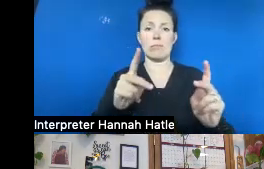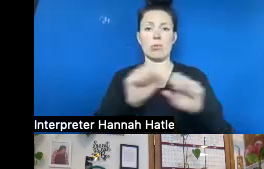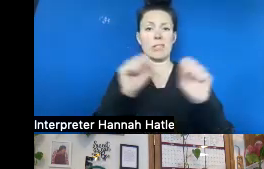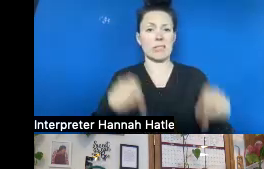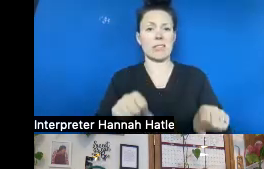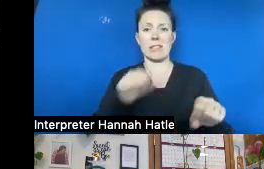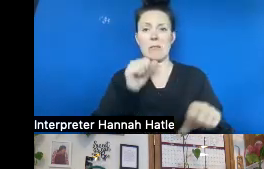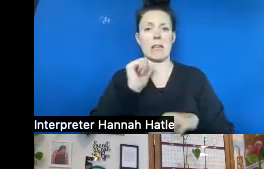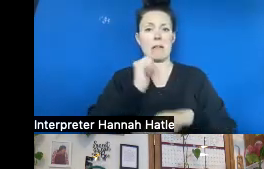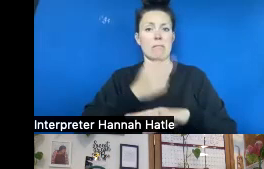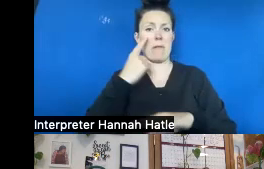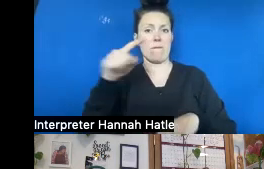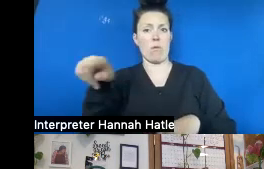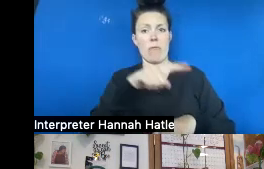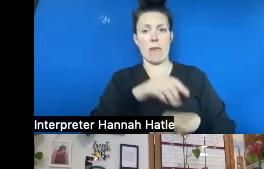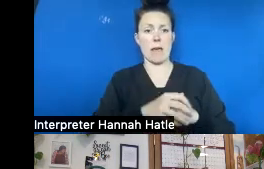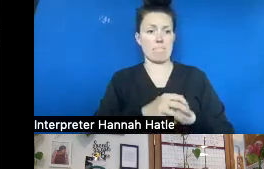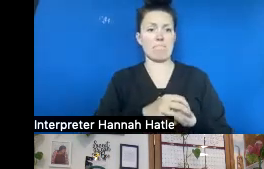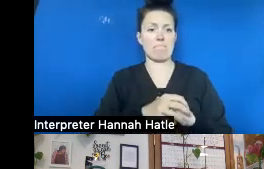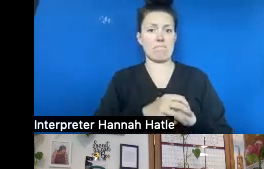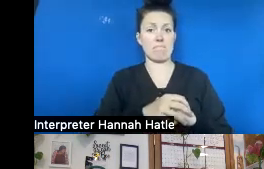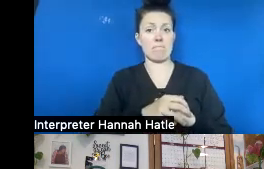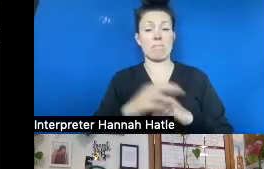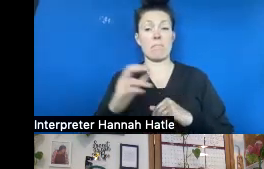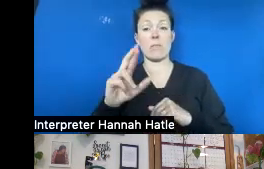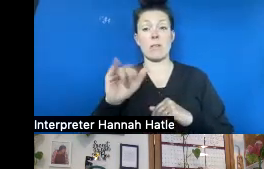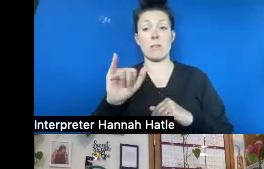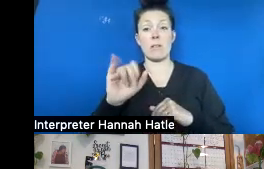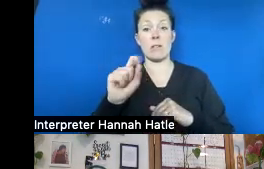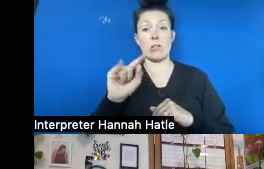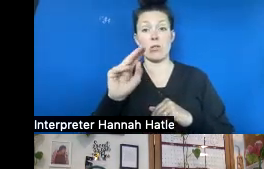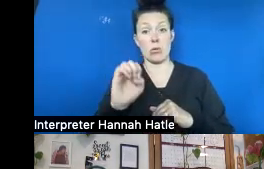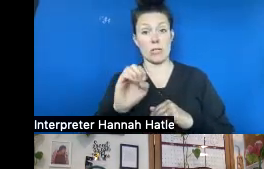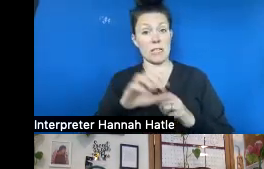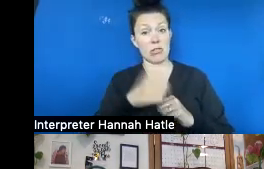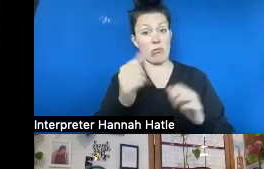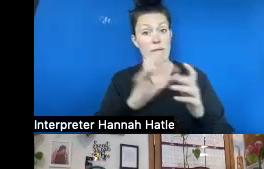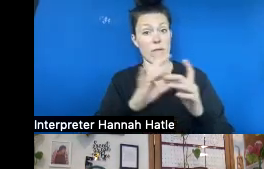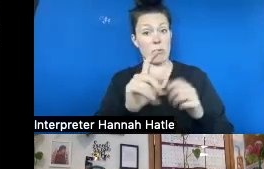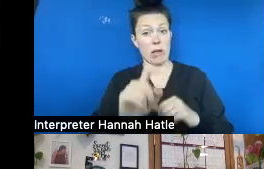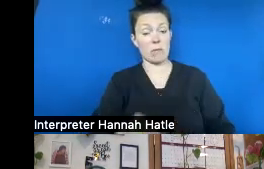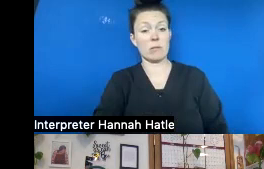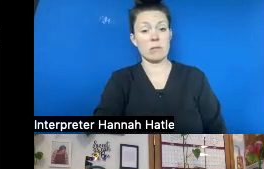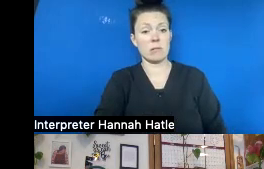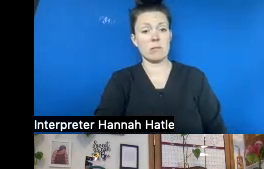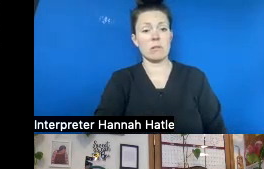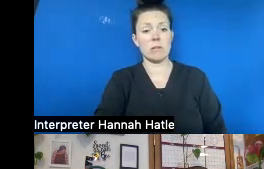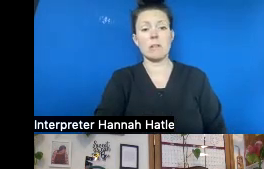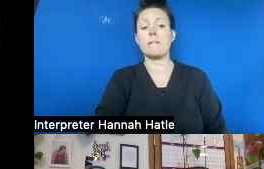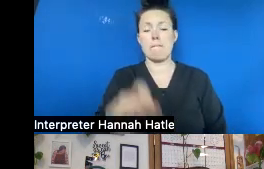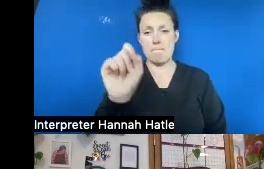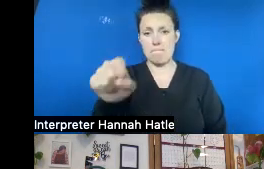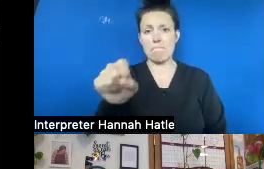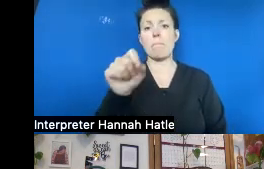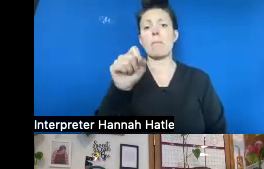communities. Do you have anything to add to that? Yeah, this is Christine. I was just thinking about how,